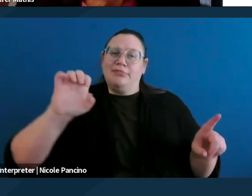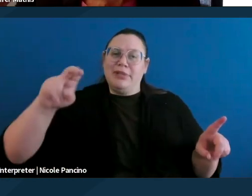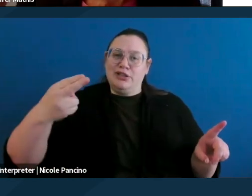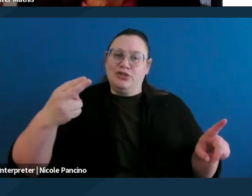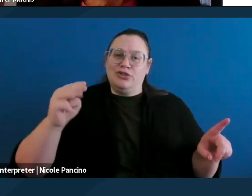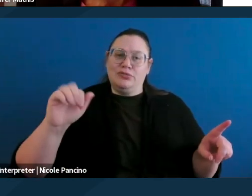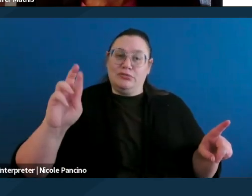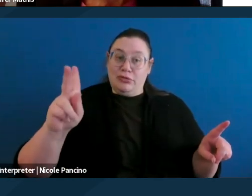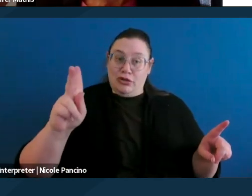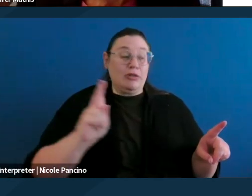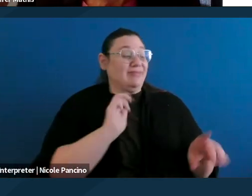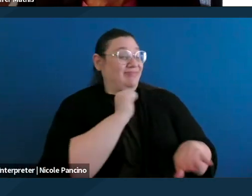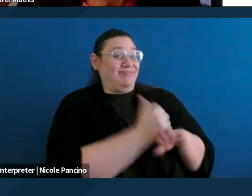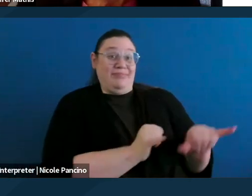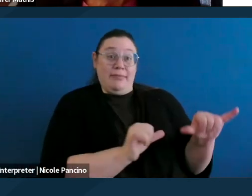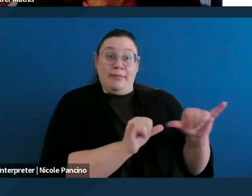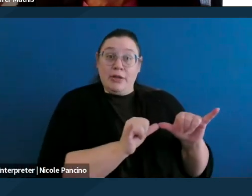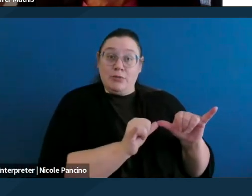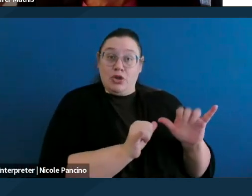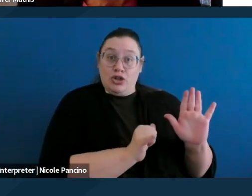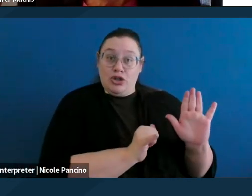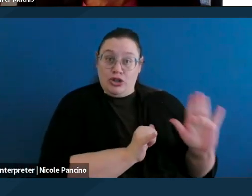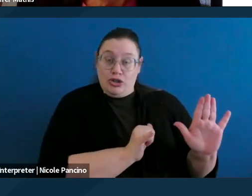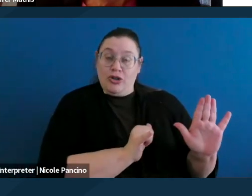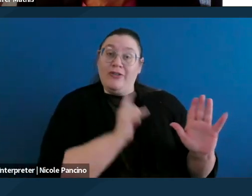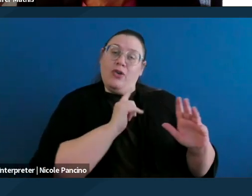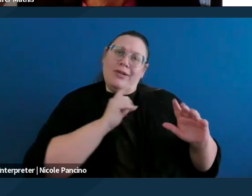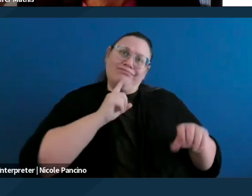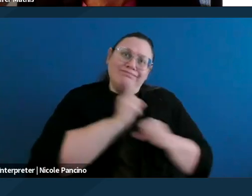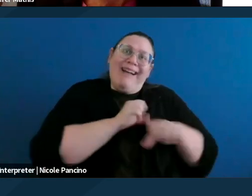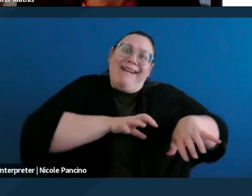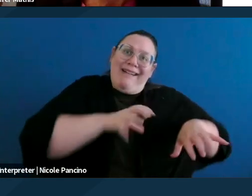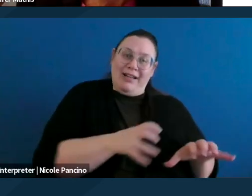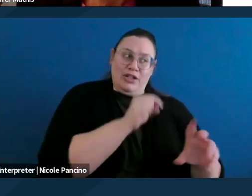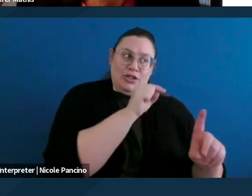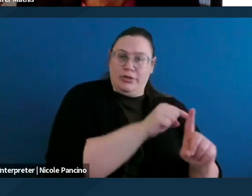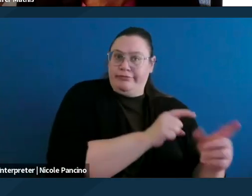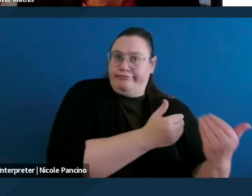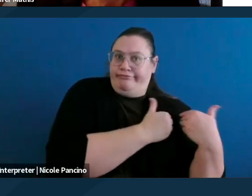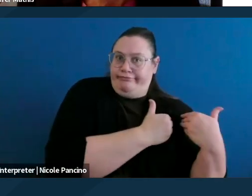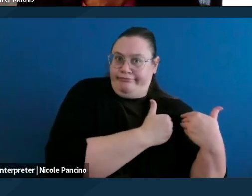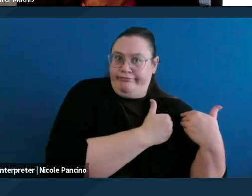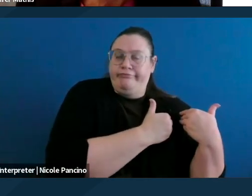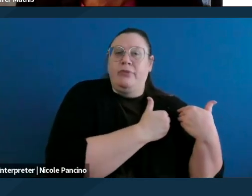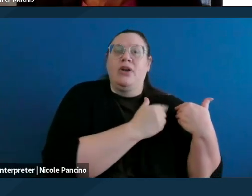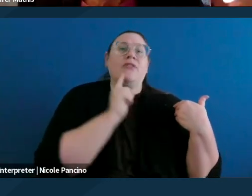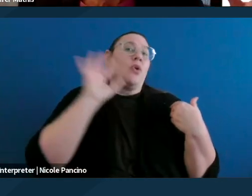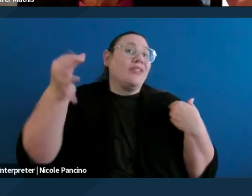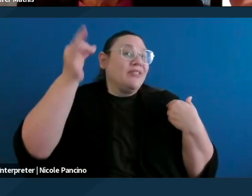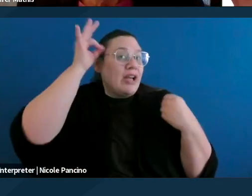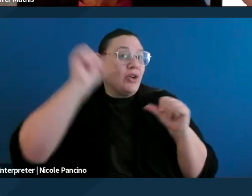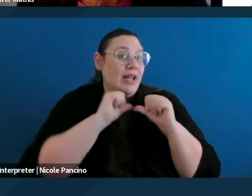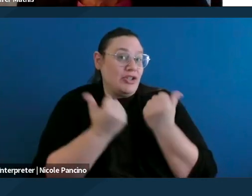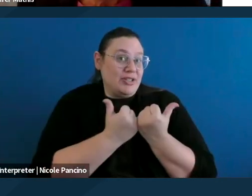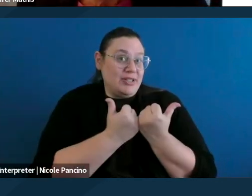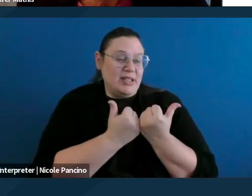they set the benchmark for affirmative action obligations for federal agencies, and